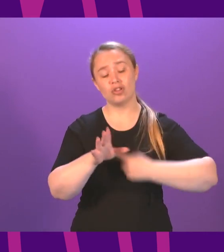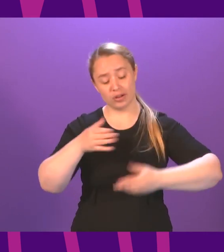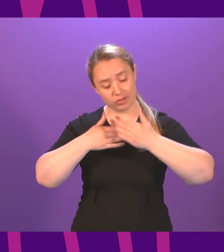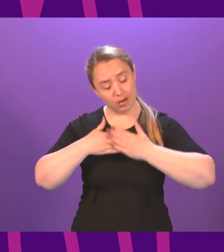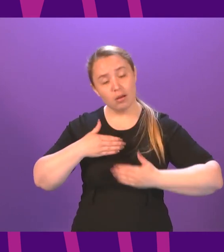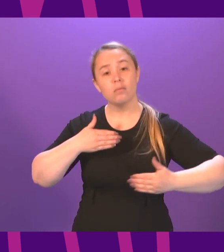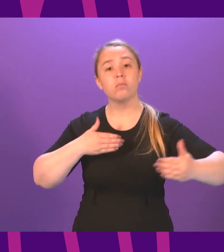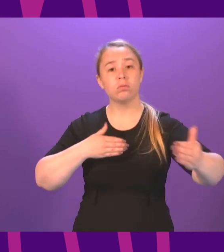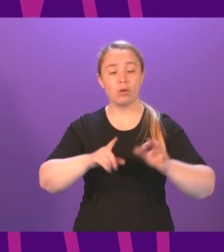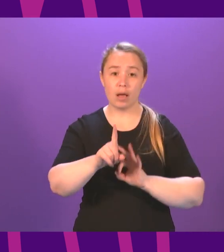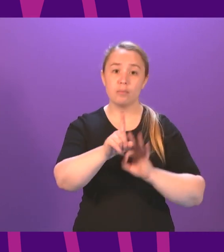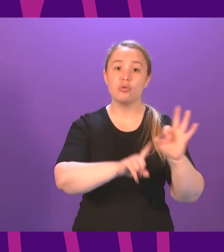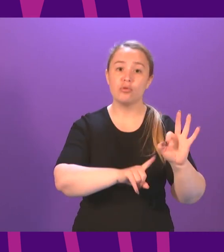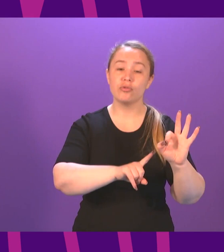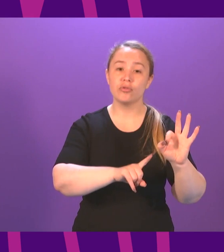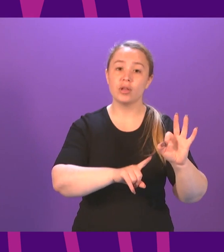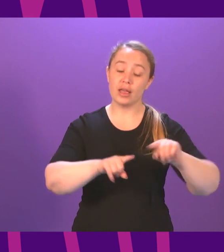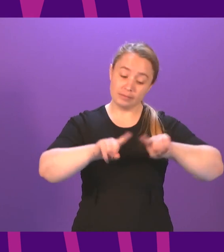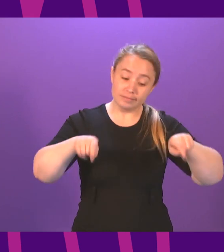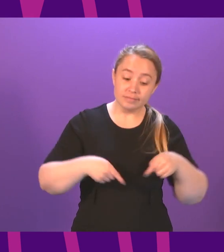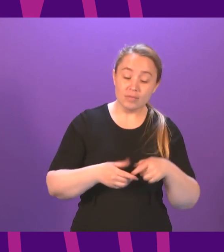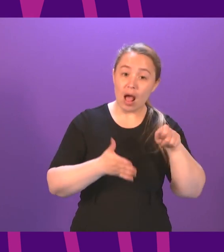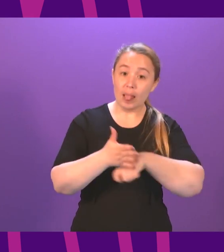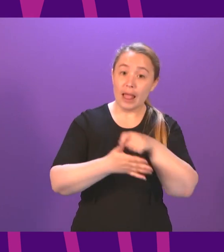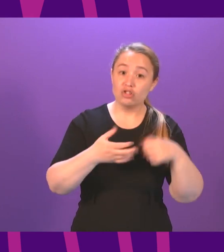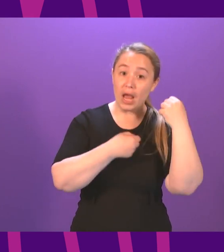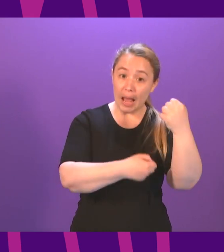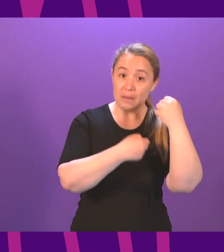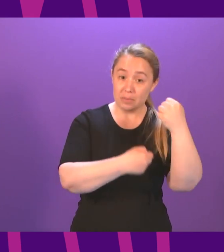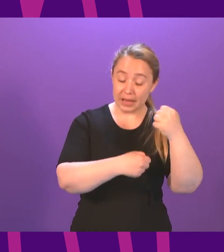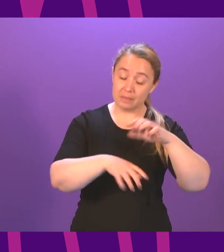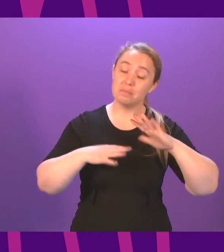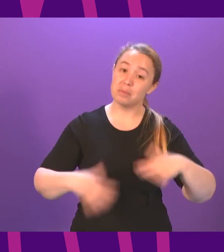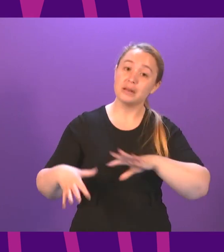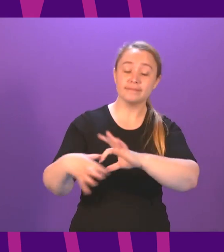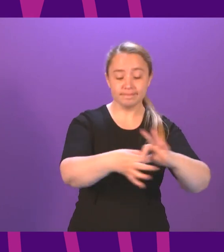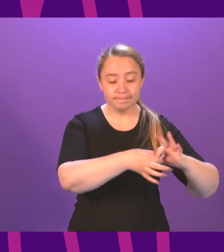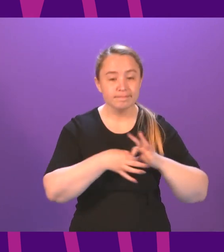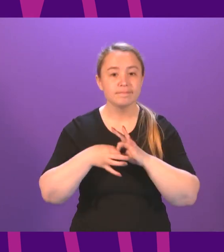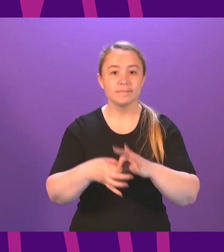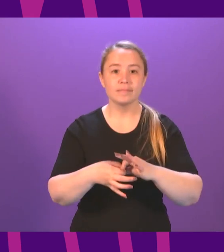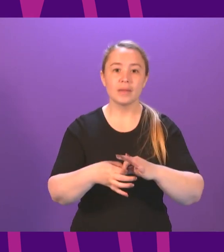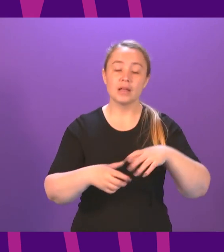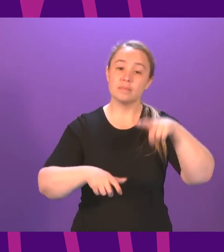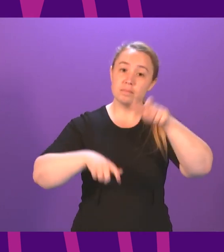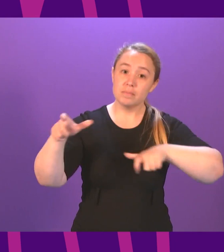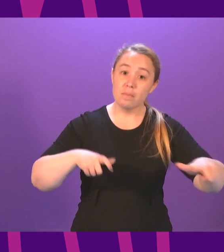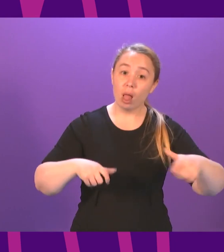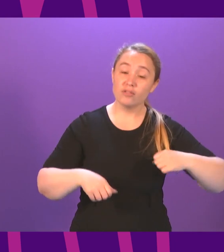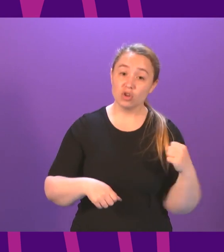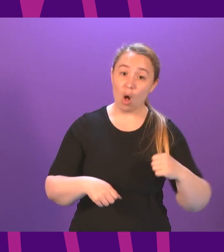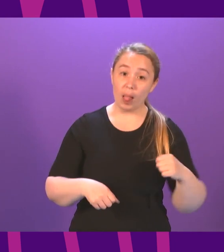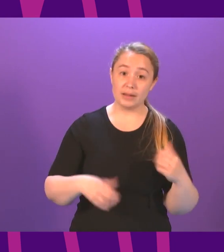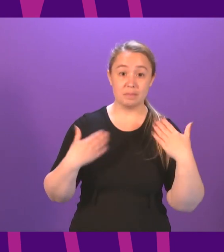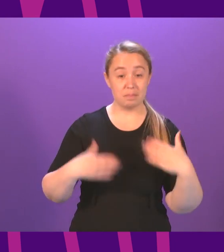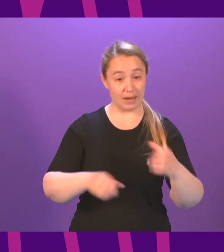challenge which was a rare note of unity in the recent election campaign. The message we have been sent by the people of Scotland could not have been clearer.